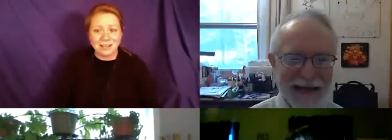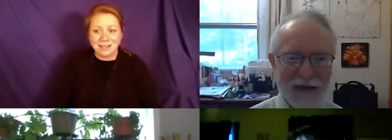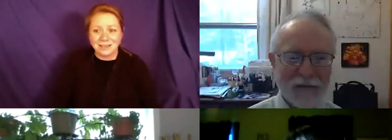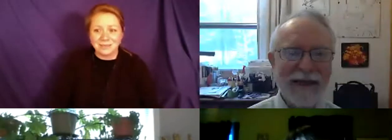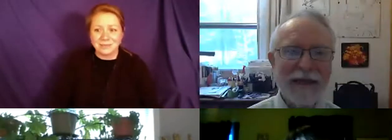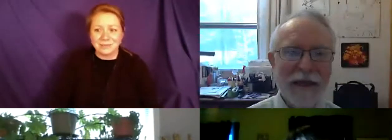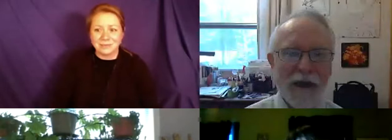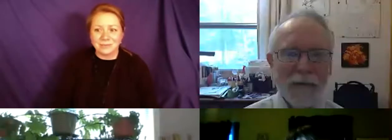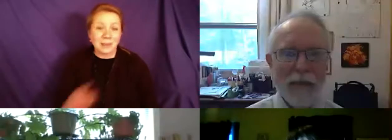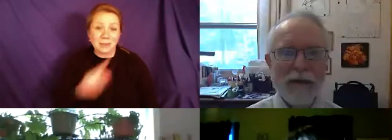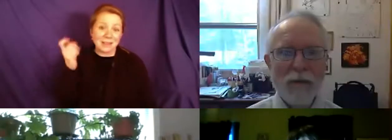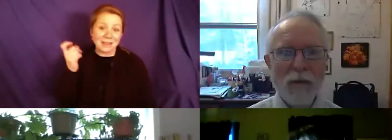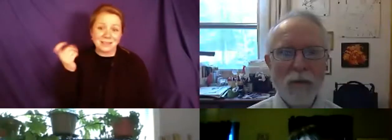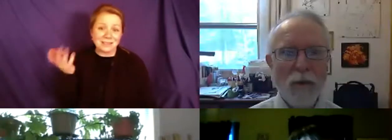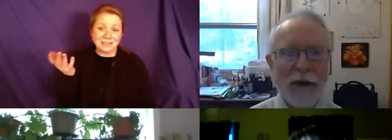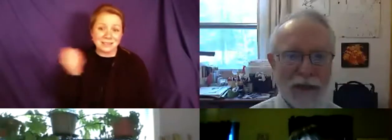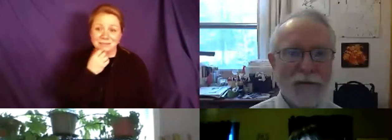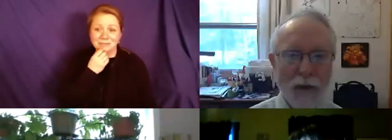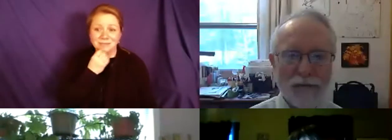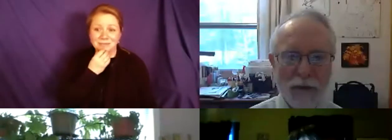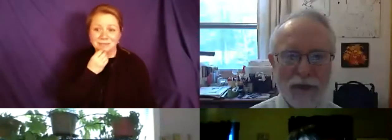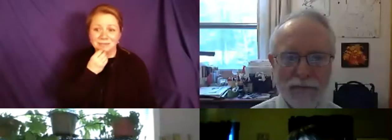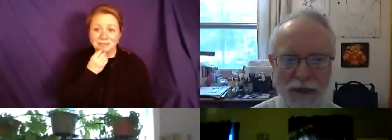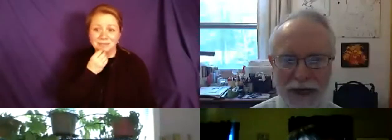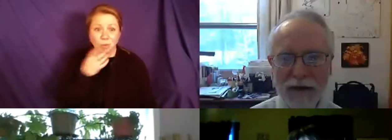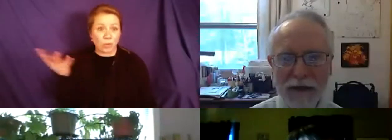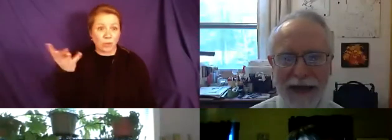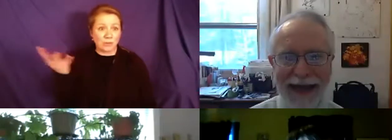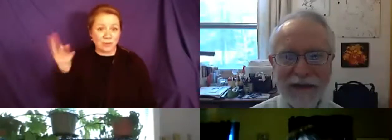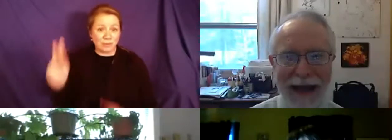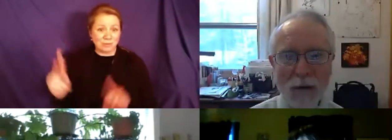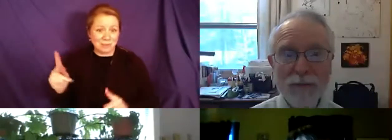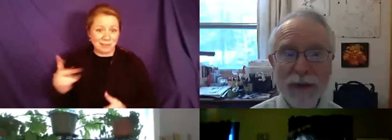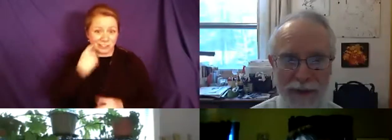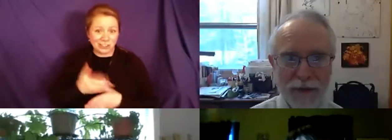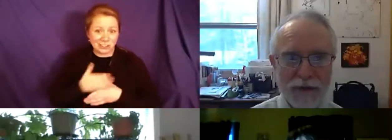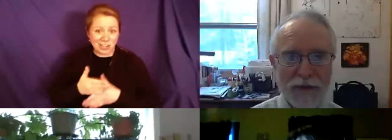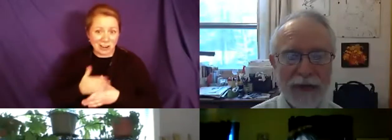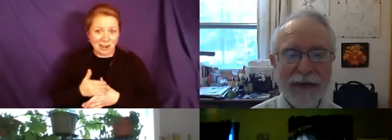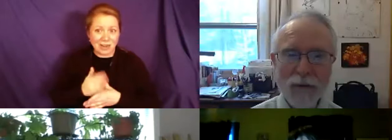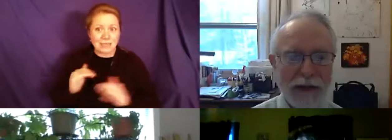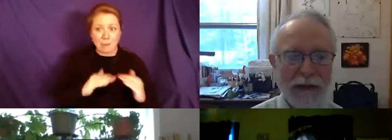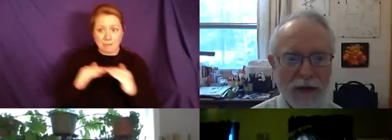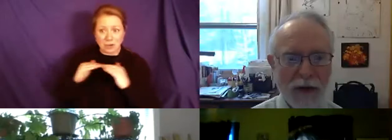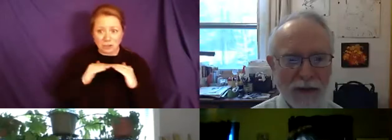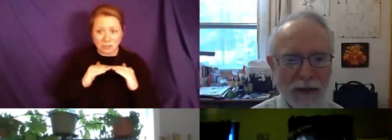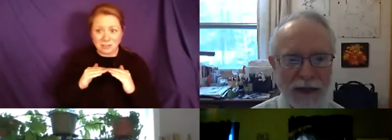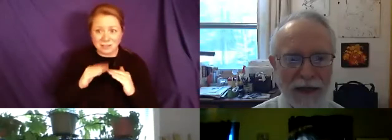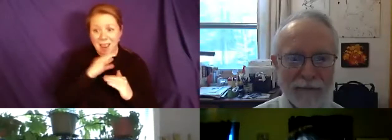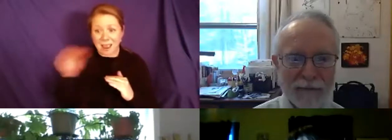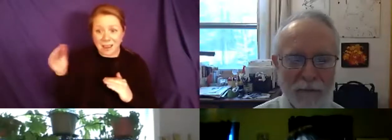And because frankly, what these four folks have shared as our peers, as well as our